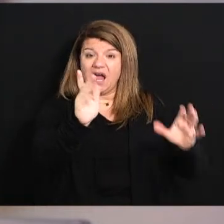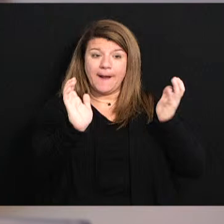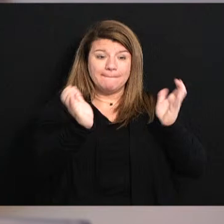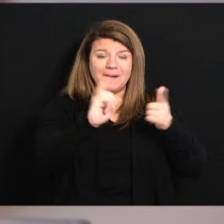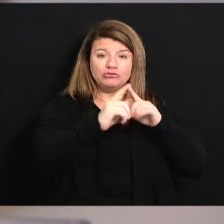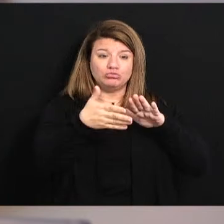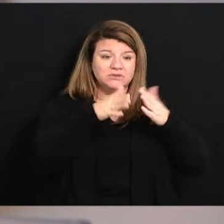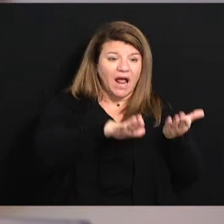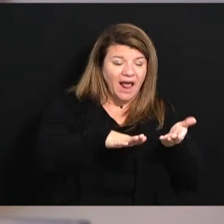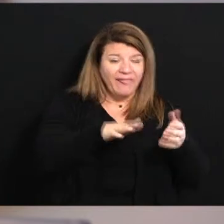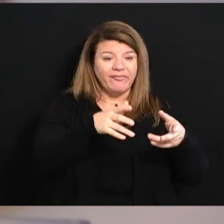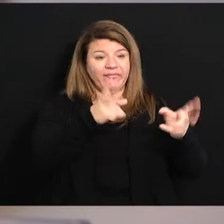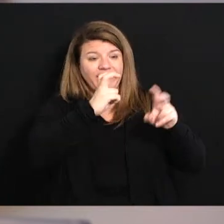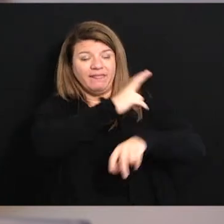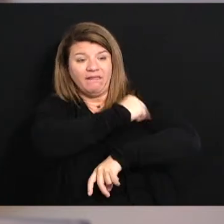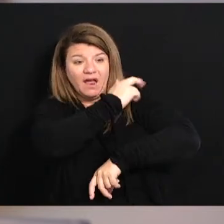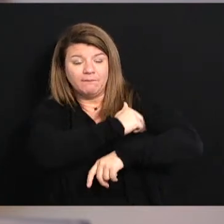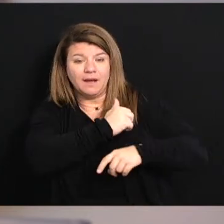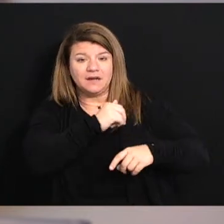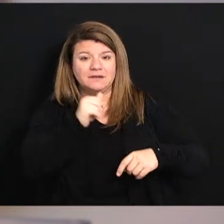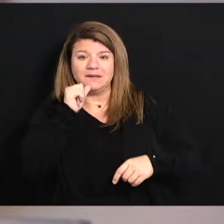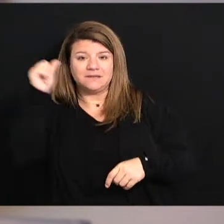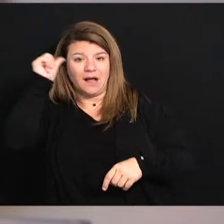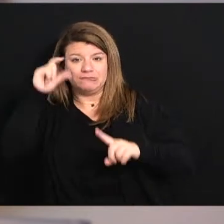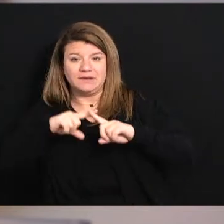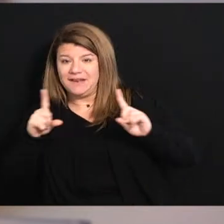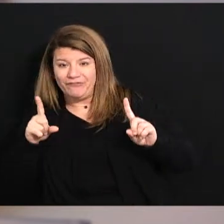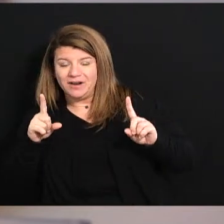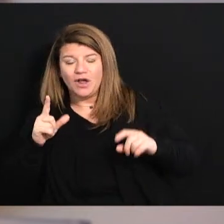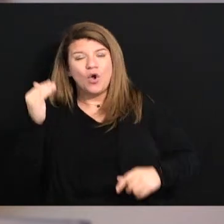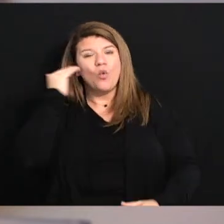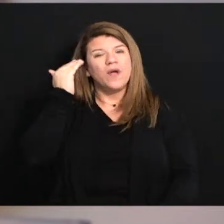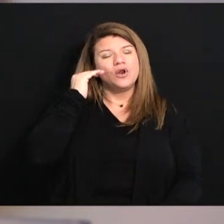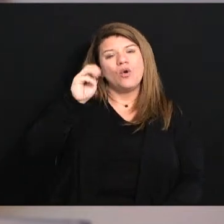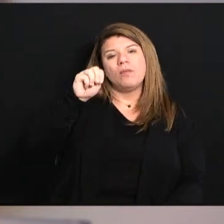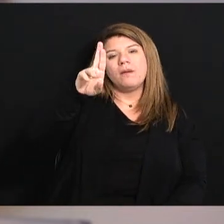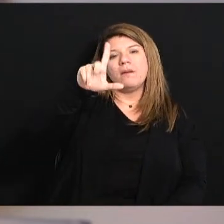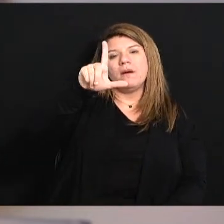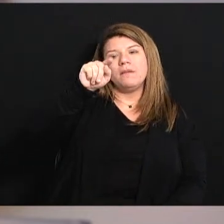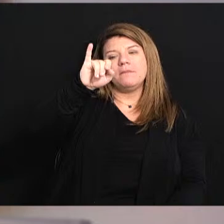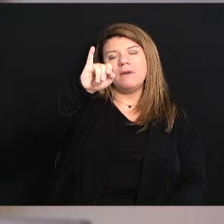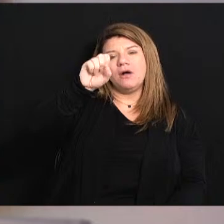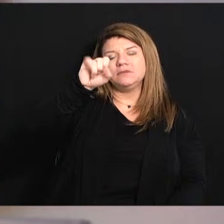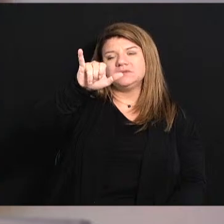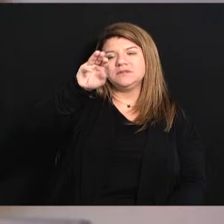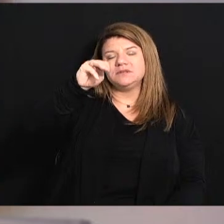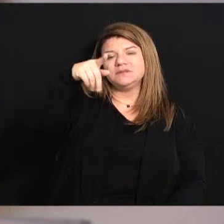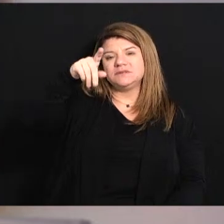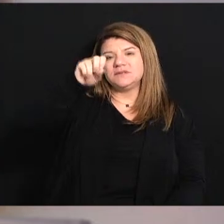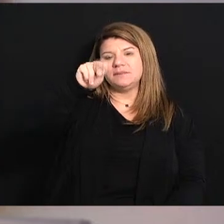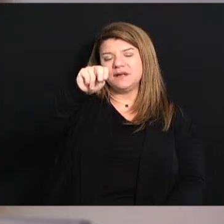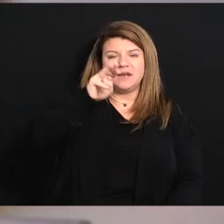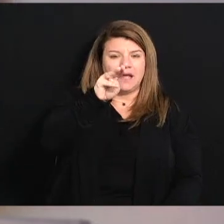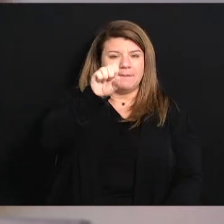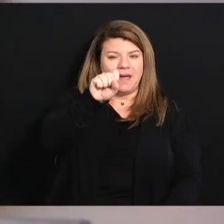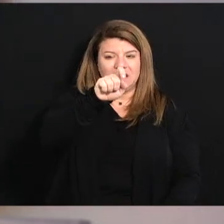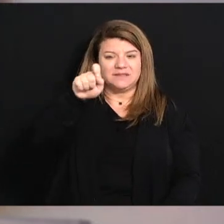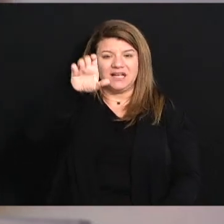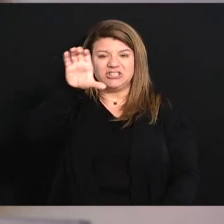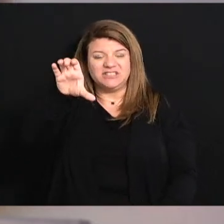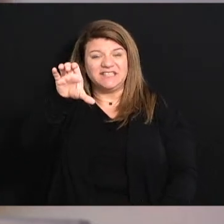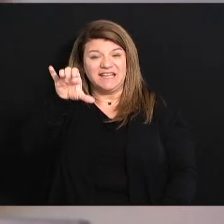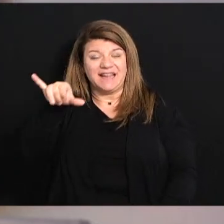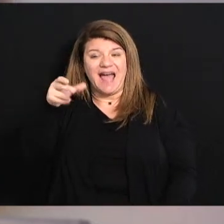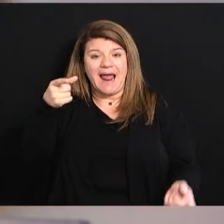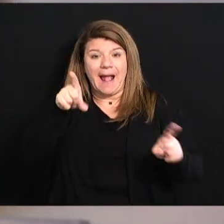than adults, we know that the multi-system inflammatory syndrome in children, the MIS-C,